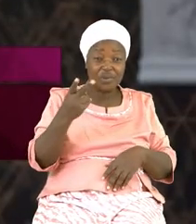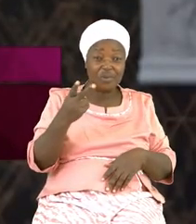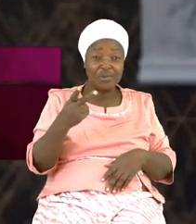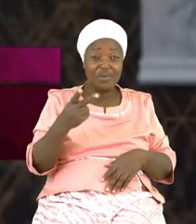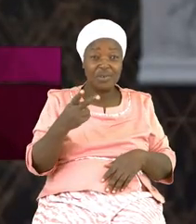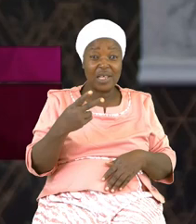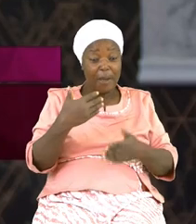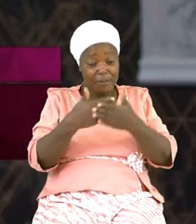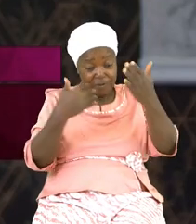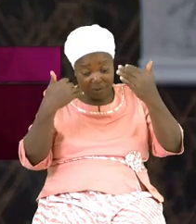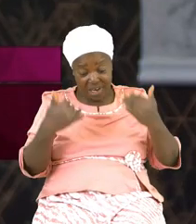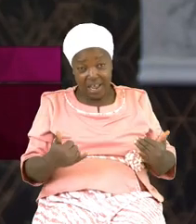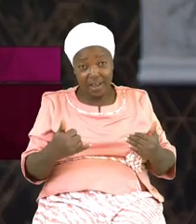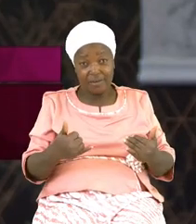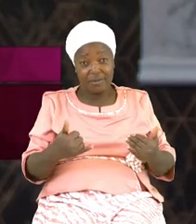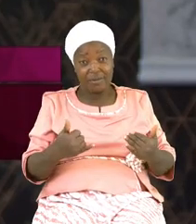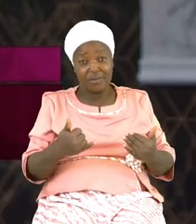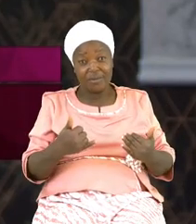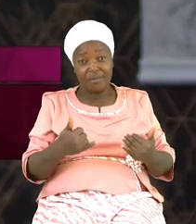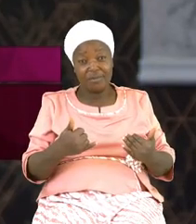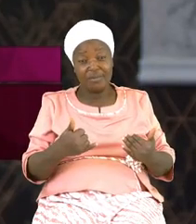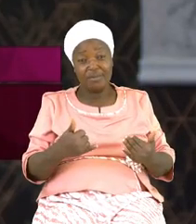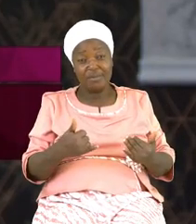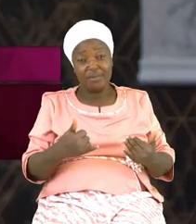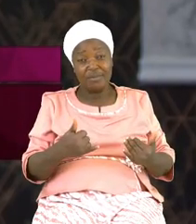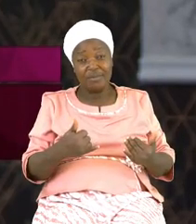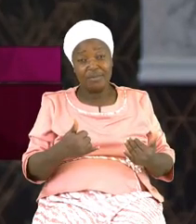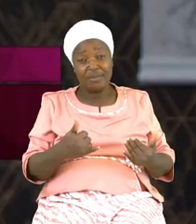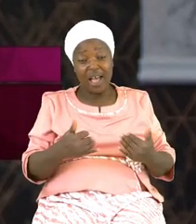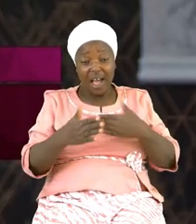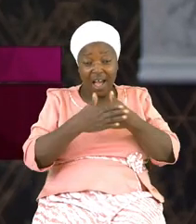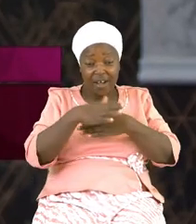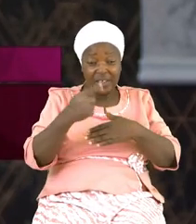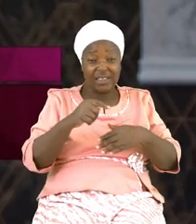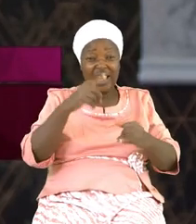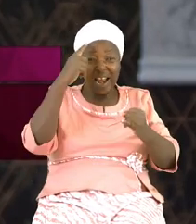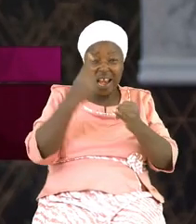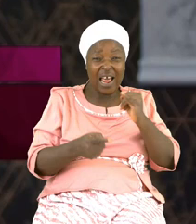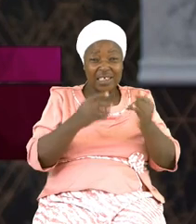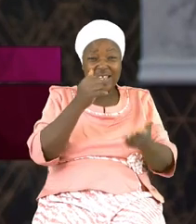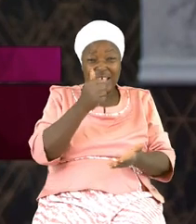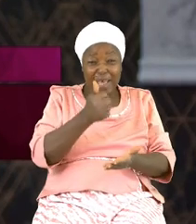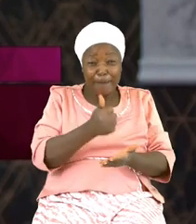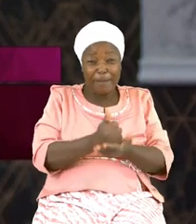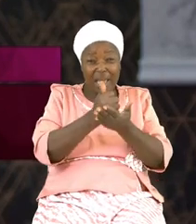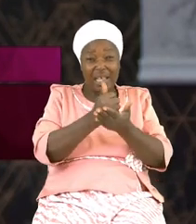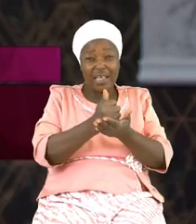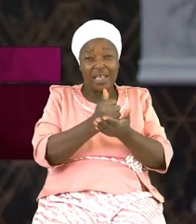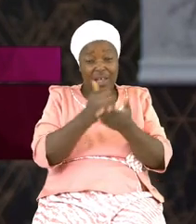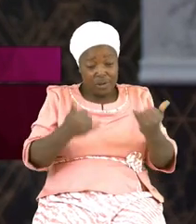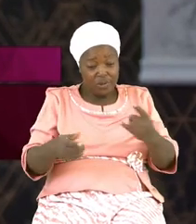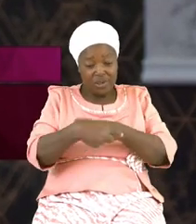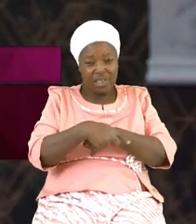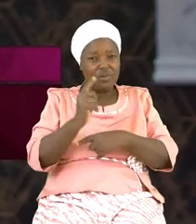before now, even now, after the last amen today, you will see them no